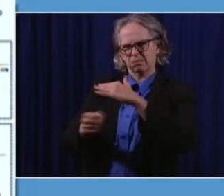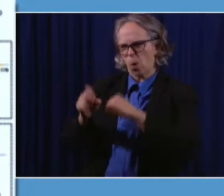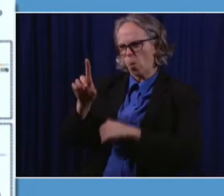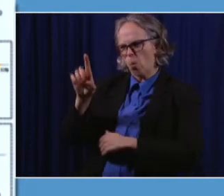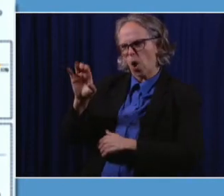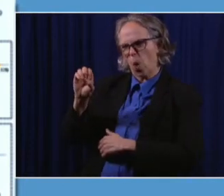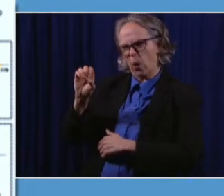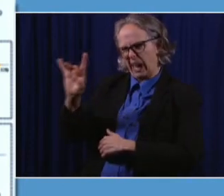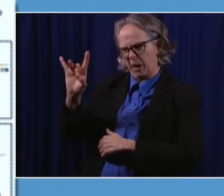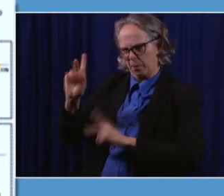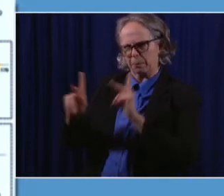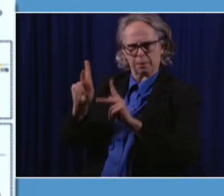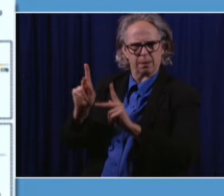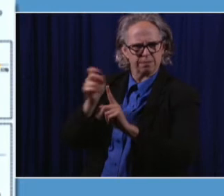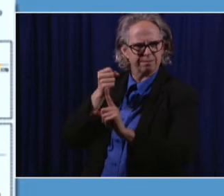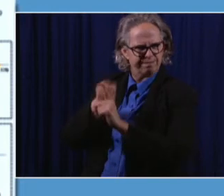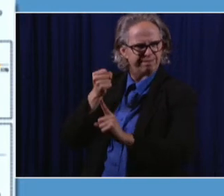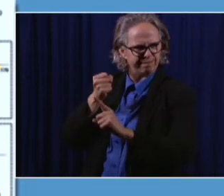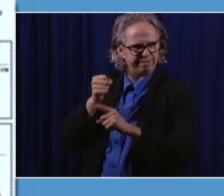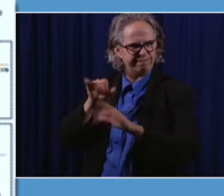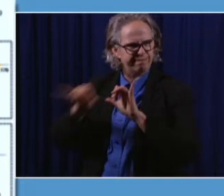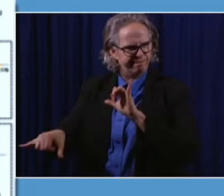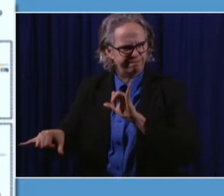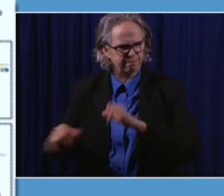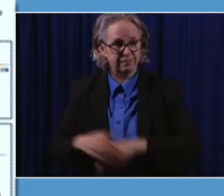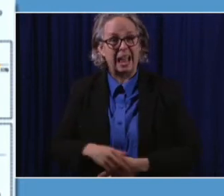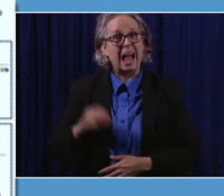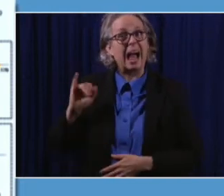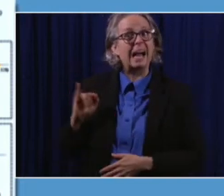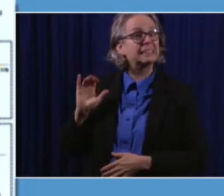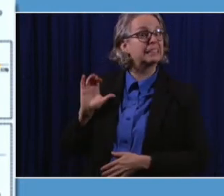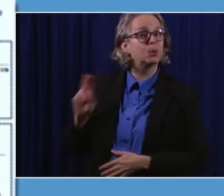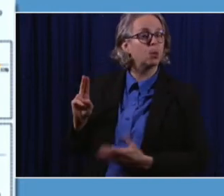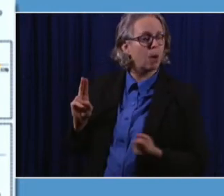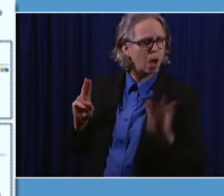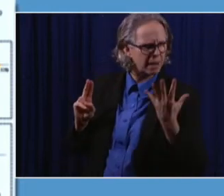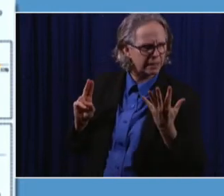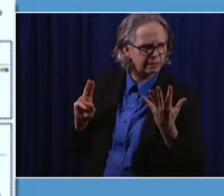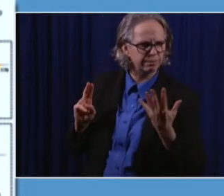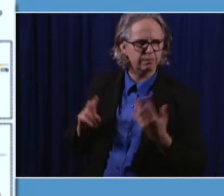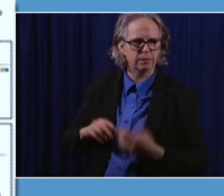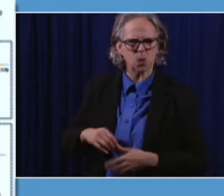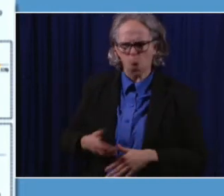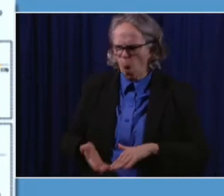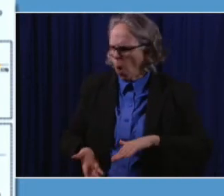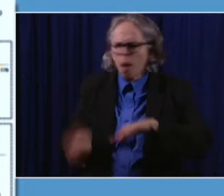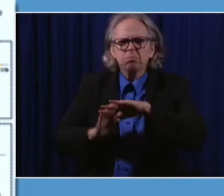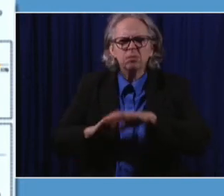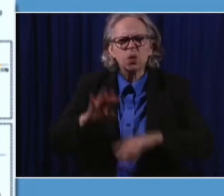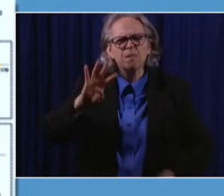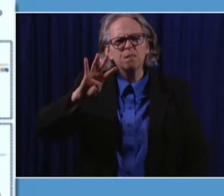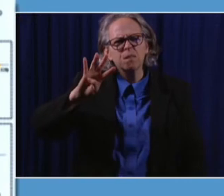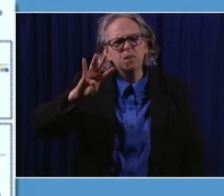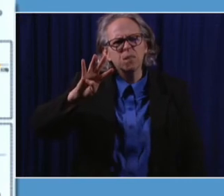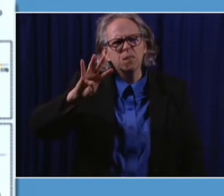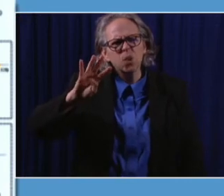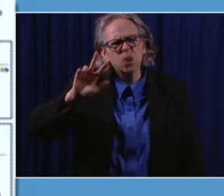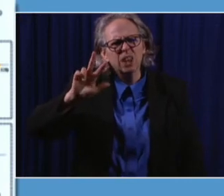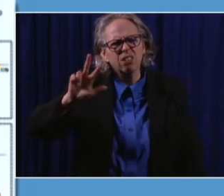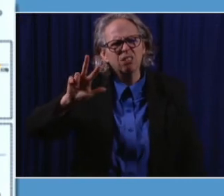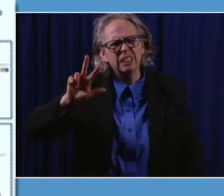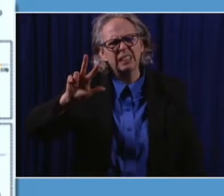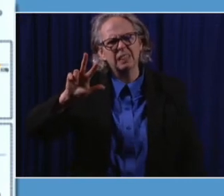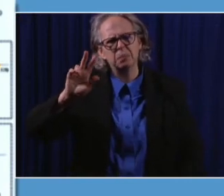the 21-day average. ICU admissions jumped rather dramatically with